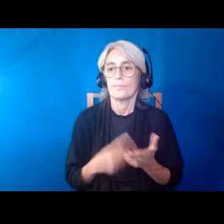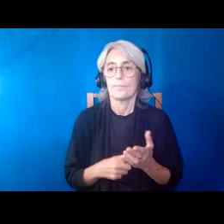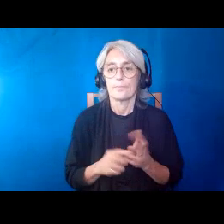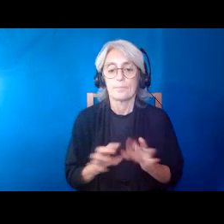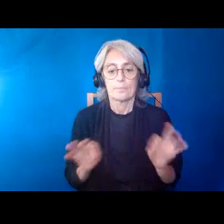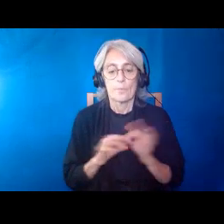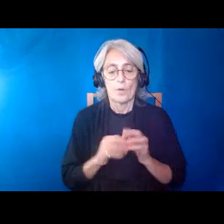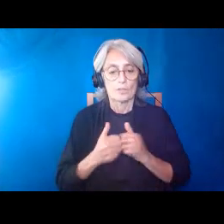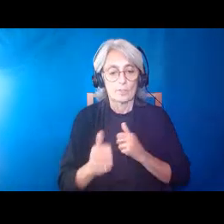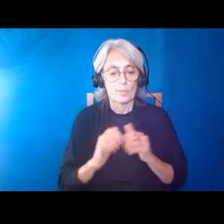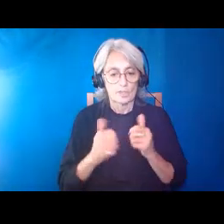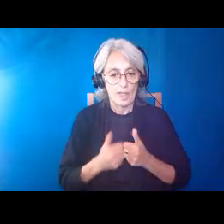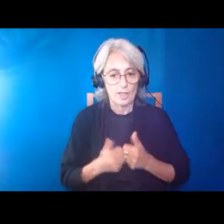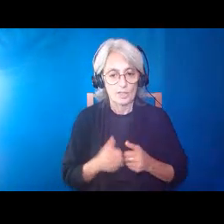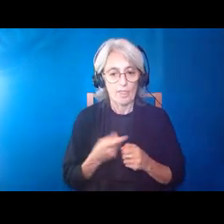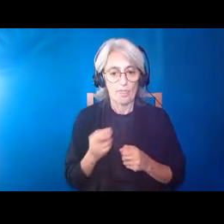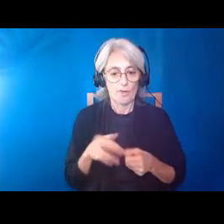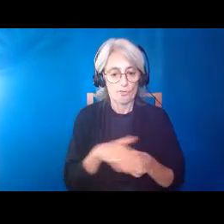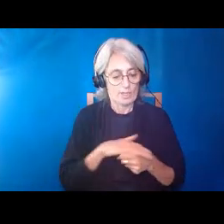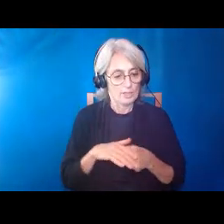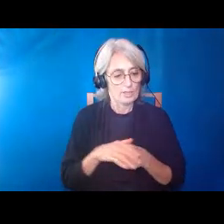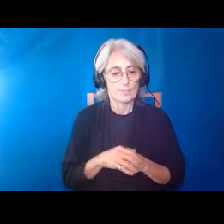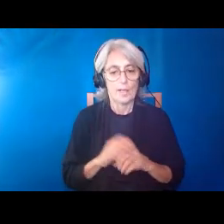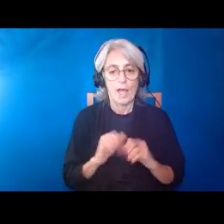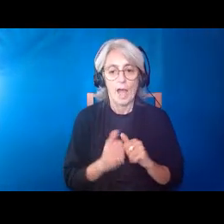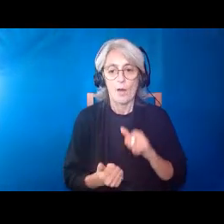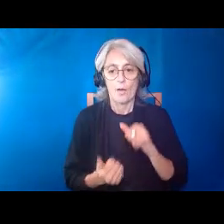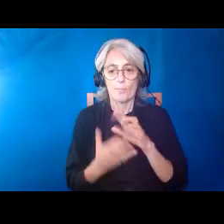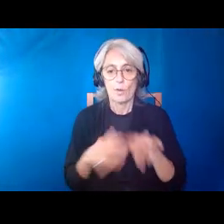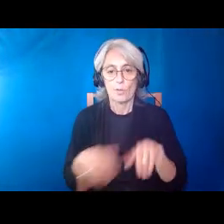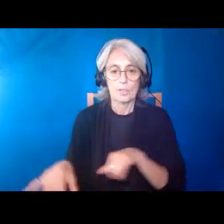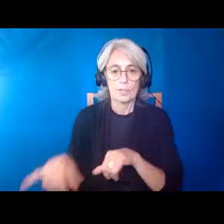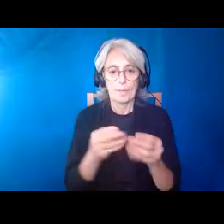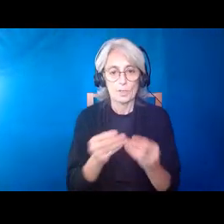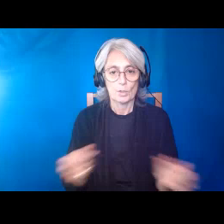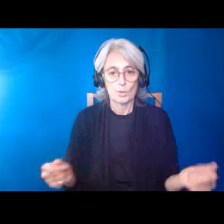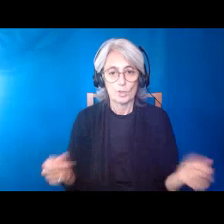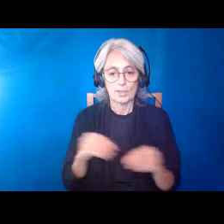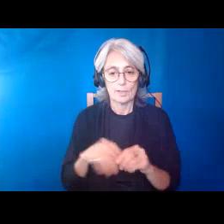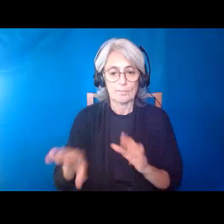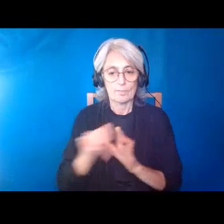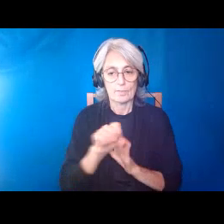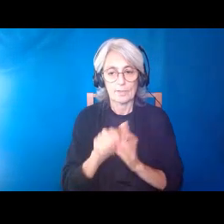challenges in the region and learn how we might approach common solutions across the state.